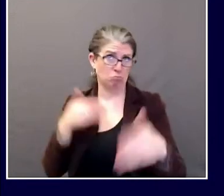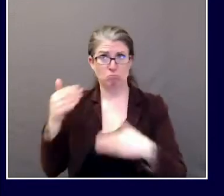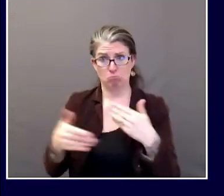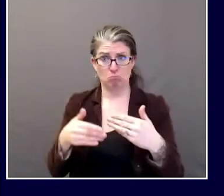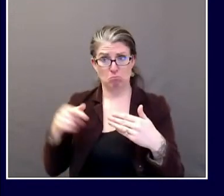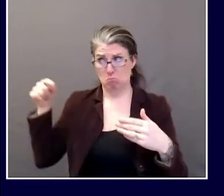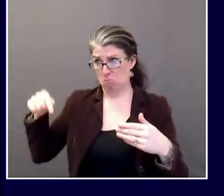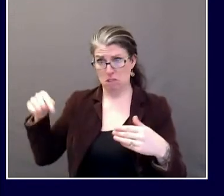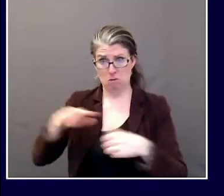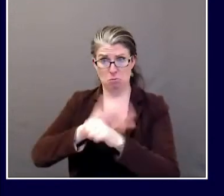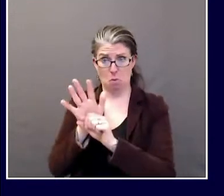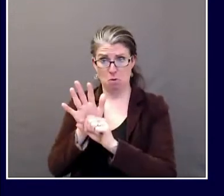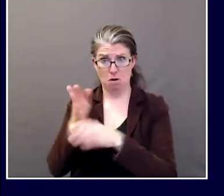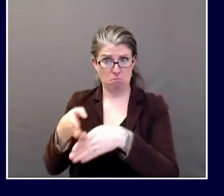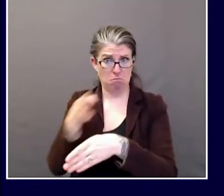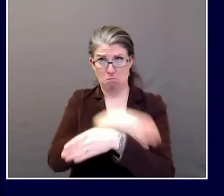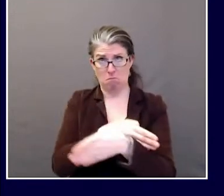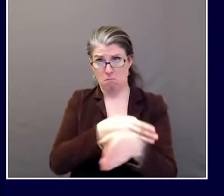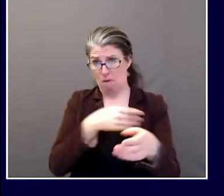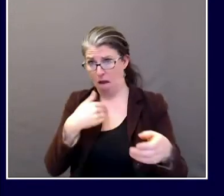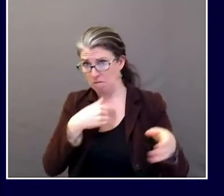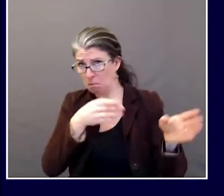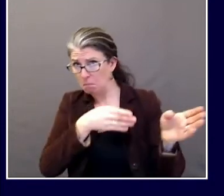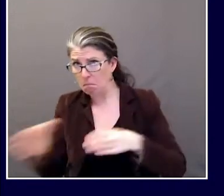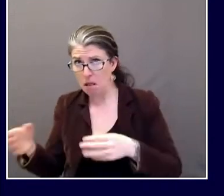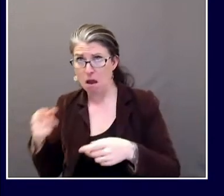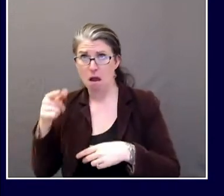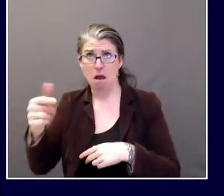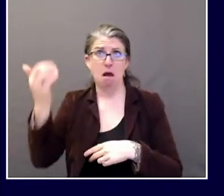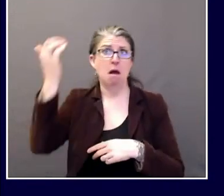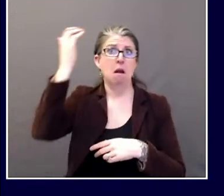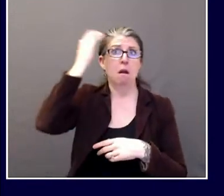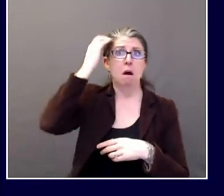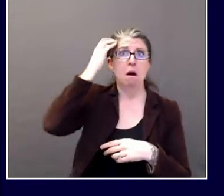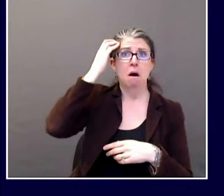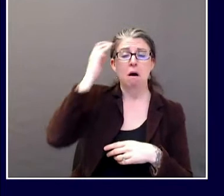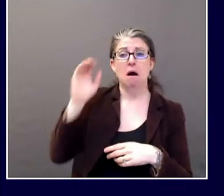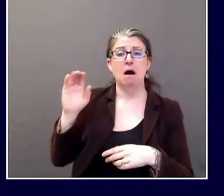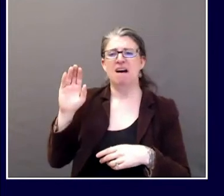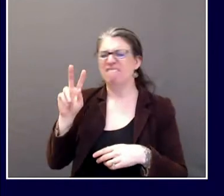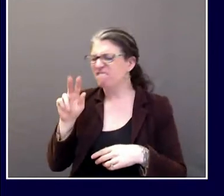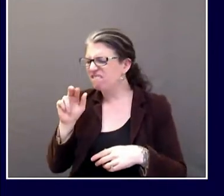let me first say that just in the past week, I'm